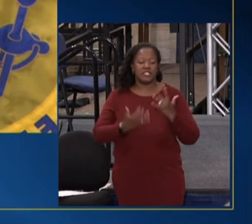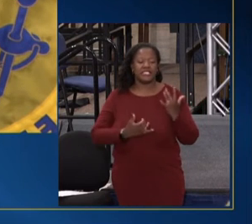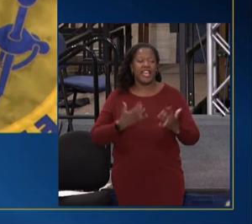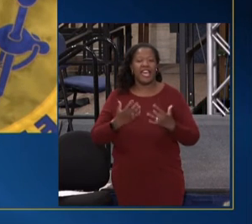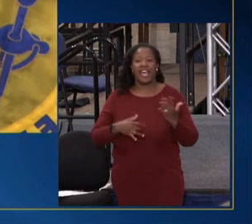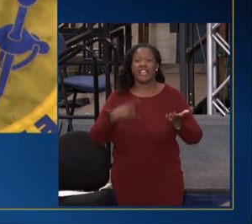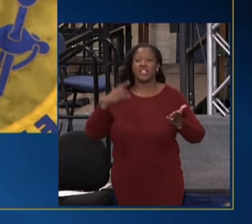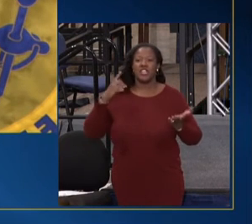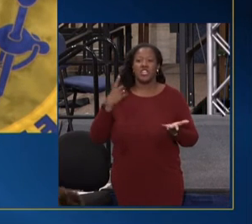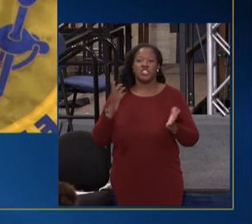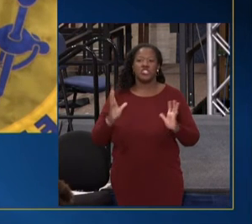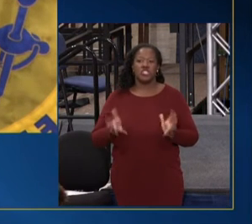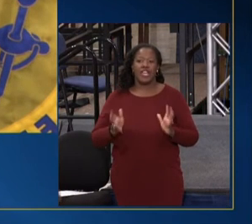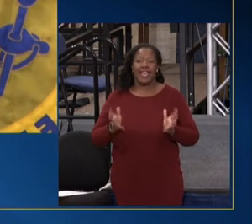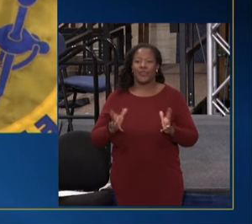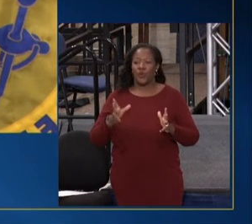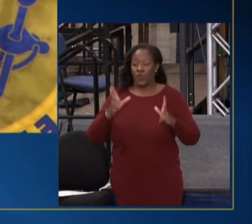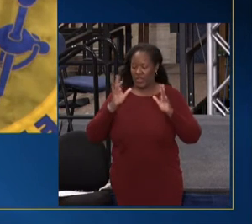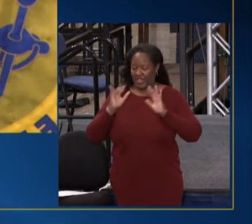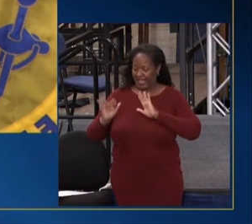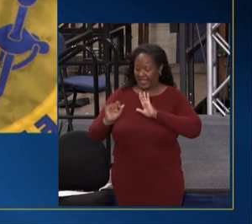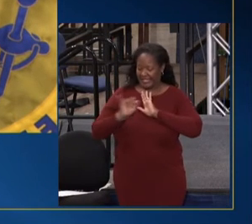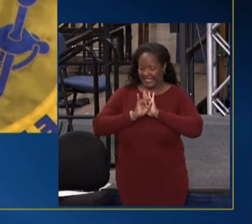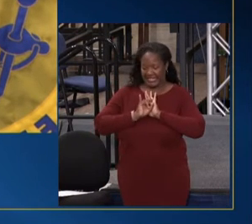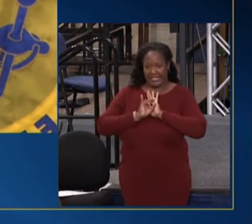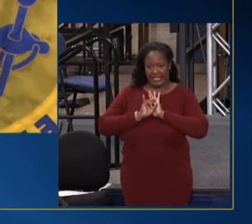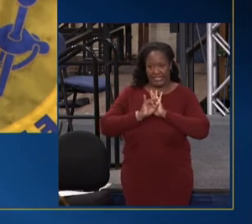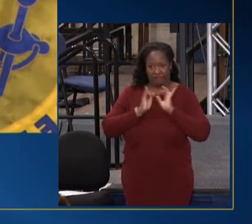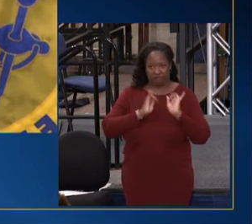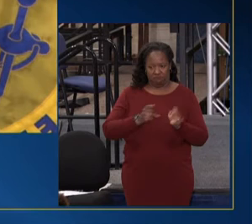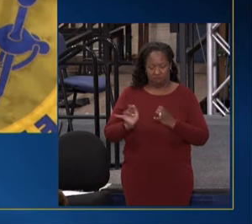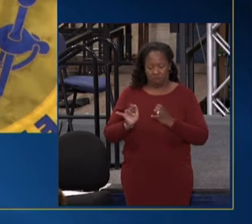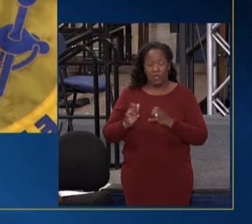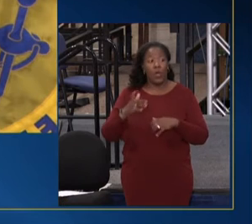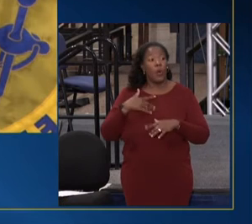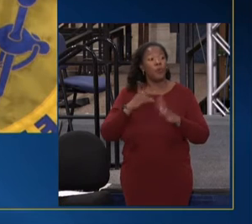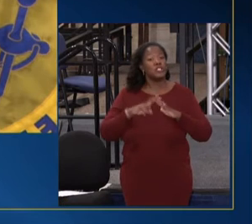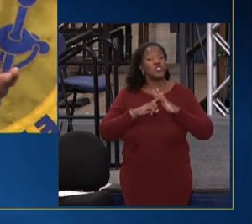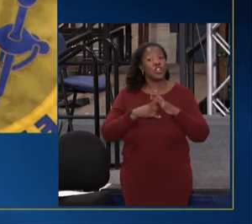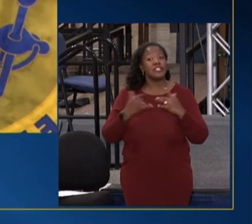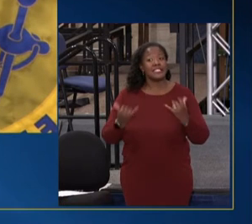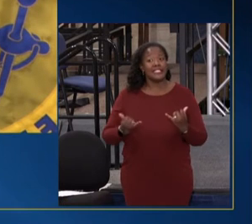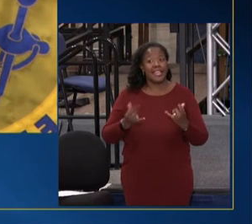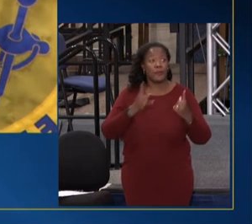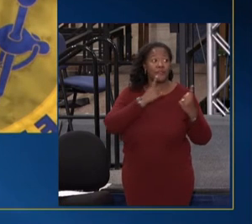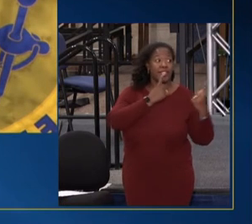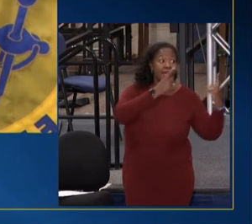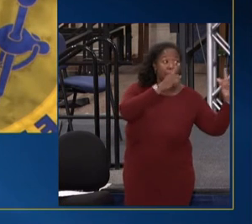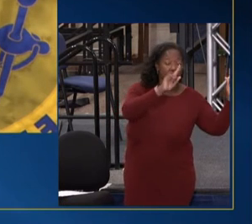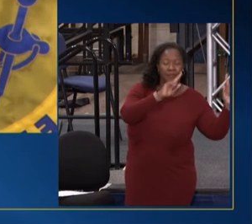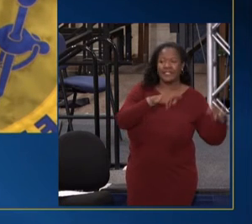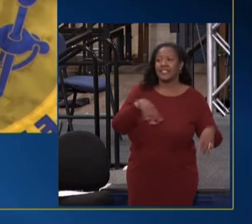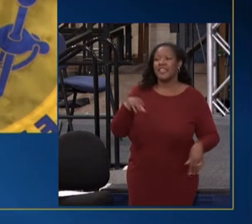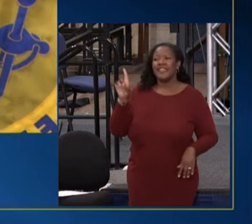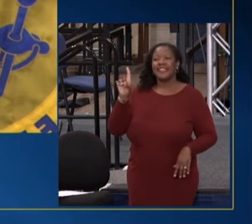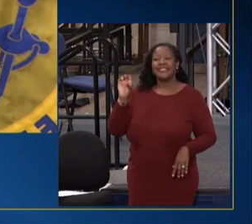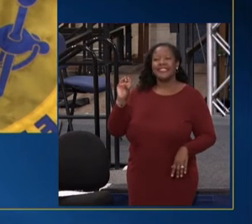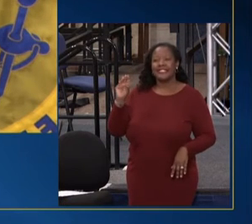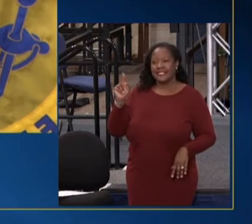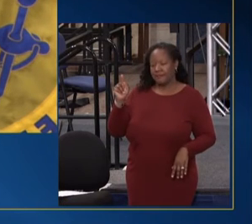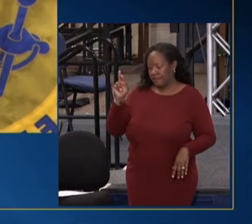identity. We started today's conversations on accomplishments because, as Demetrius asked, there's so much joy and so